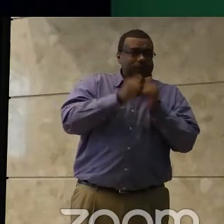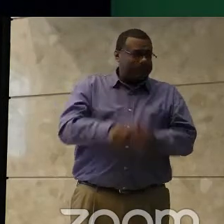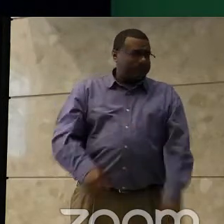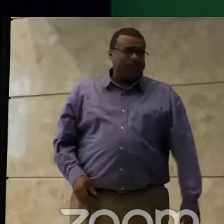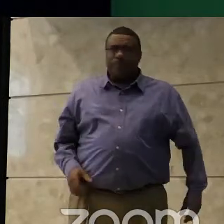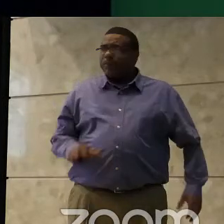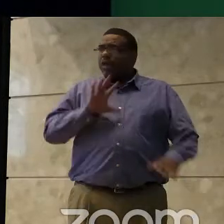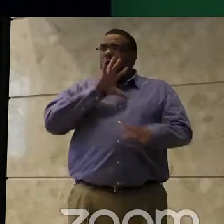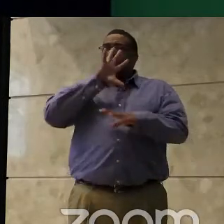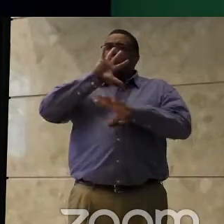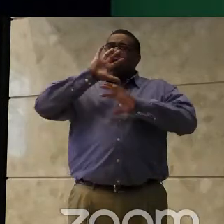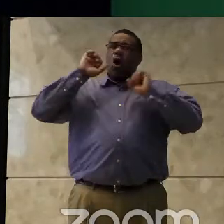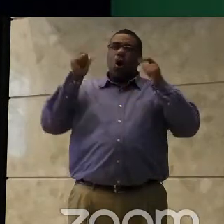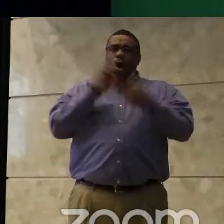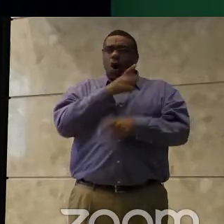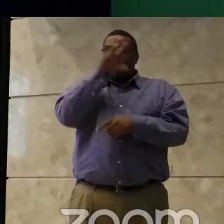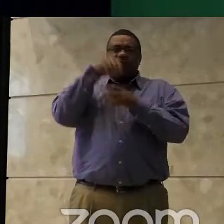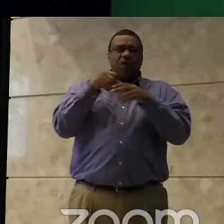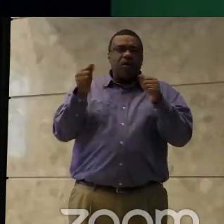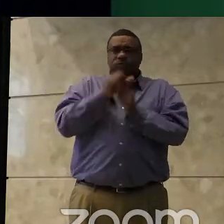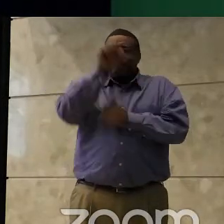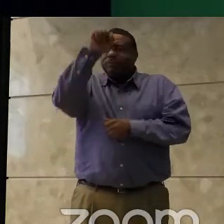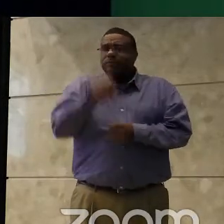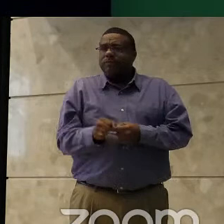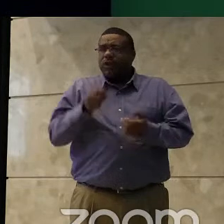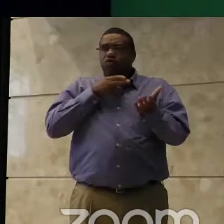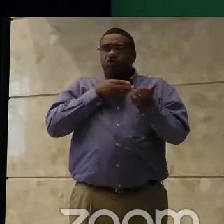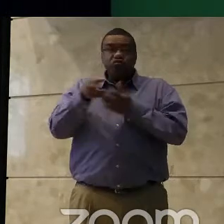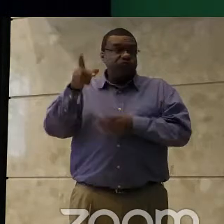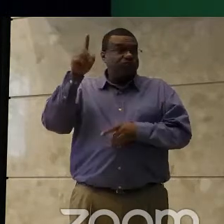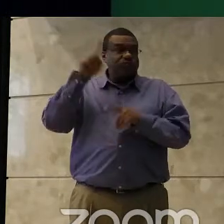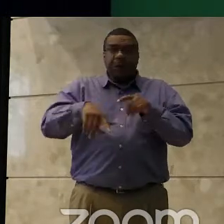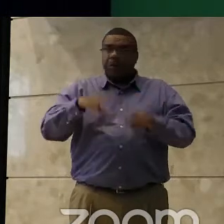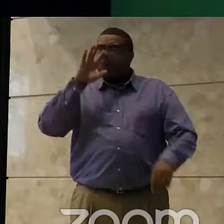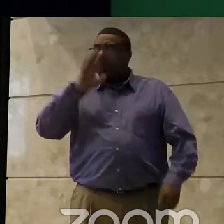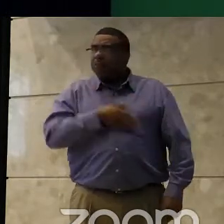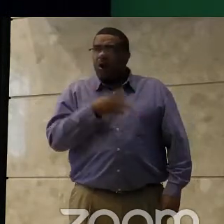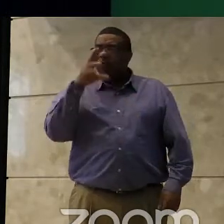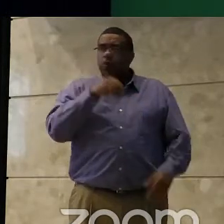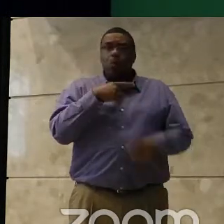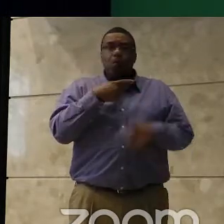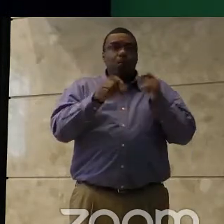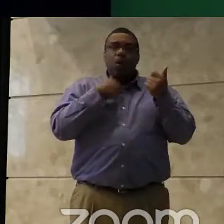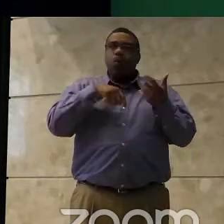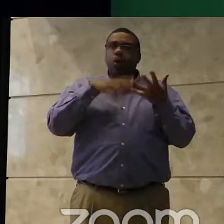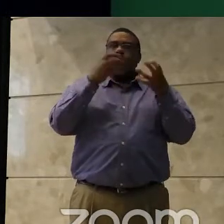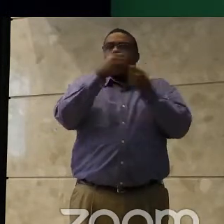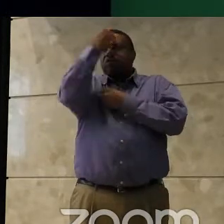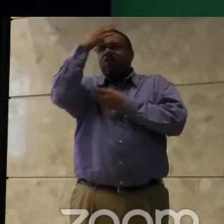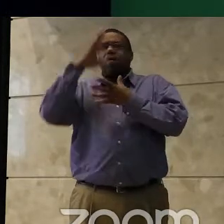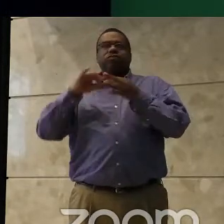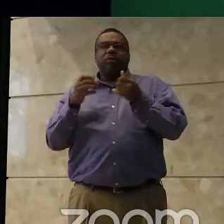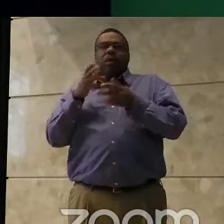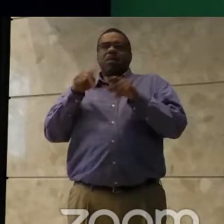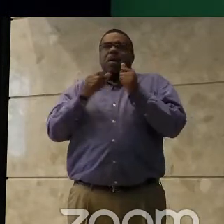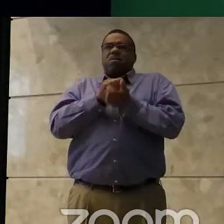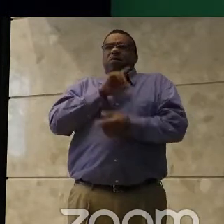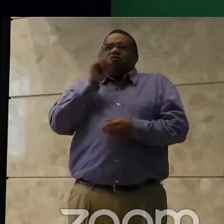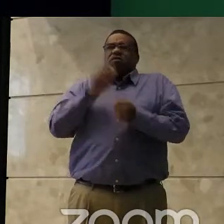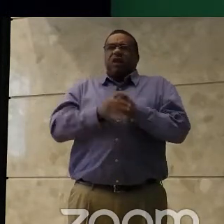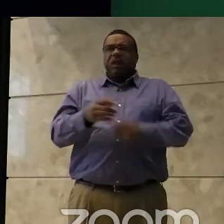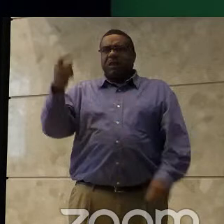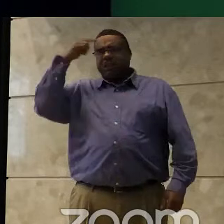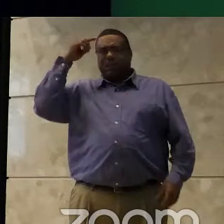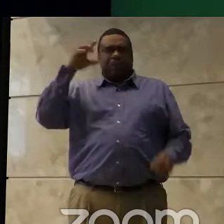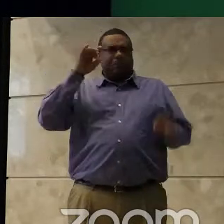part of the truth of the South. We cannot disregard that truth, but we don't want to say it to make people bitter. We will